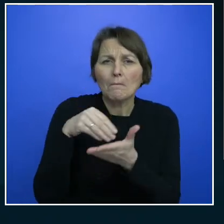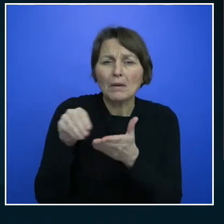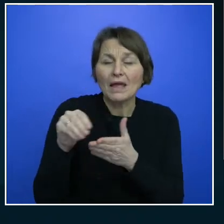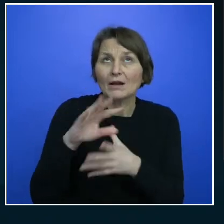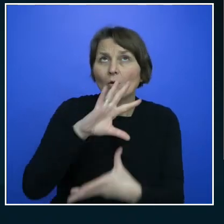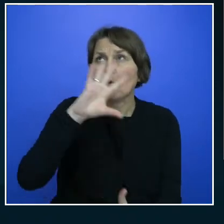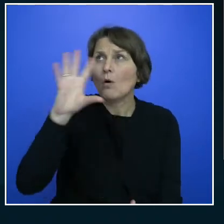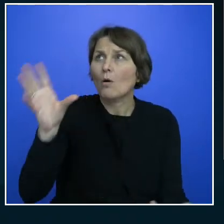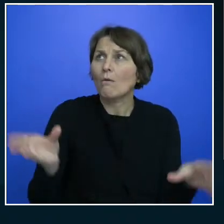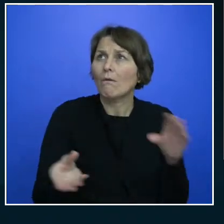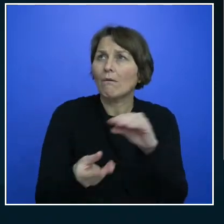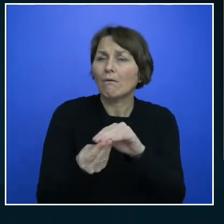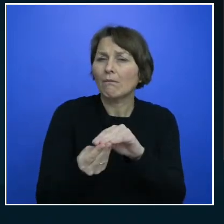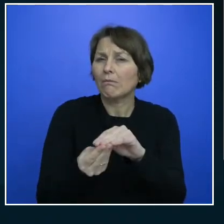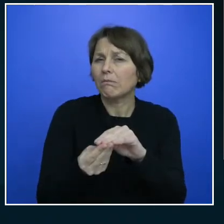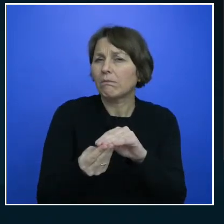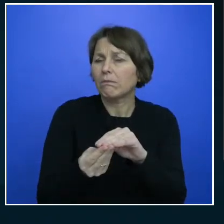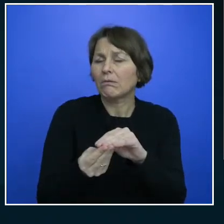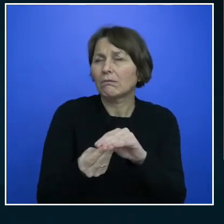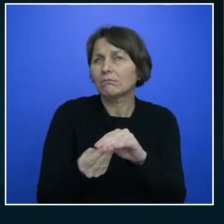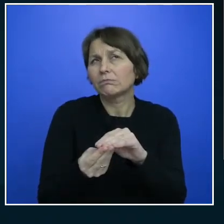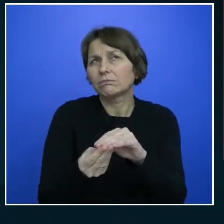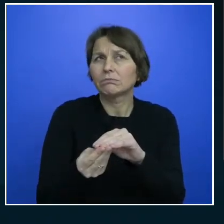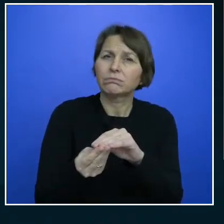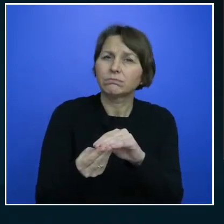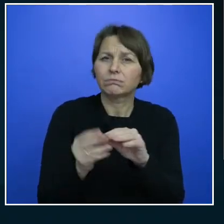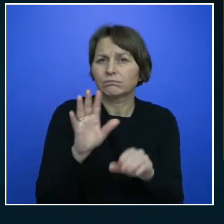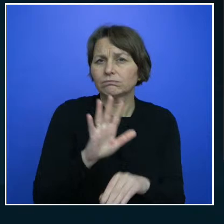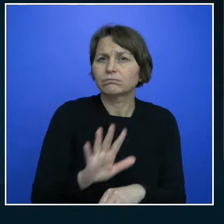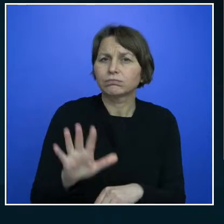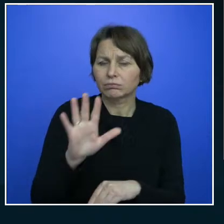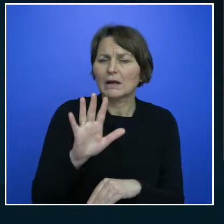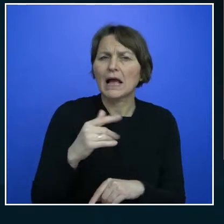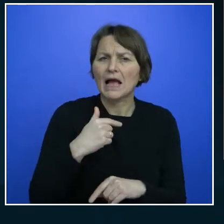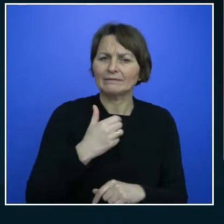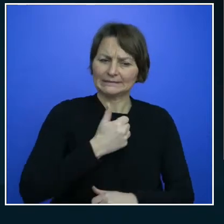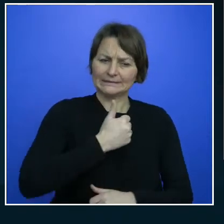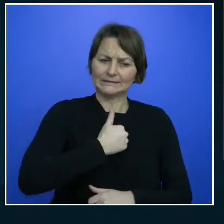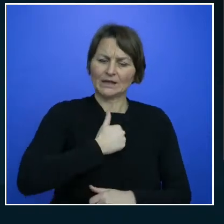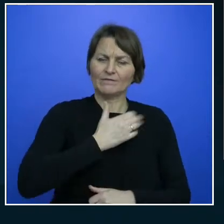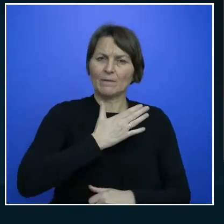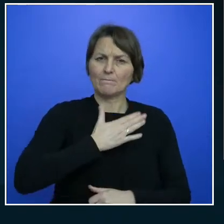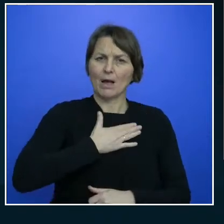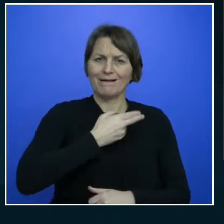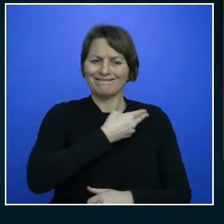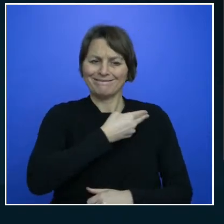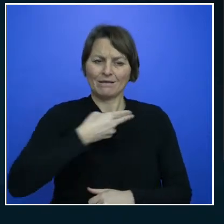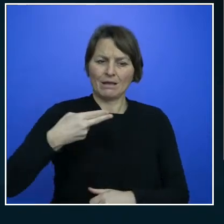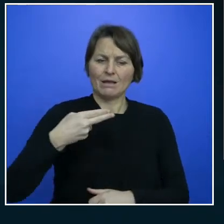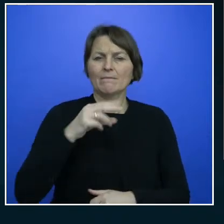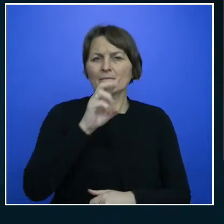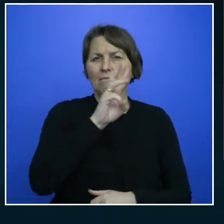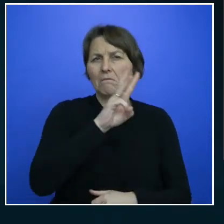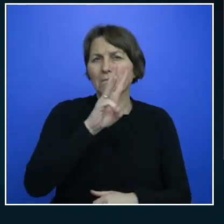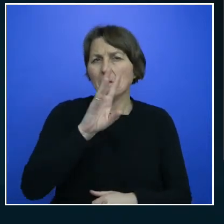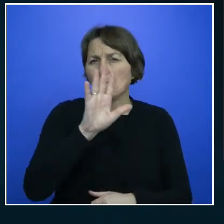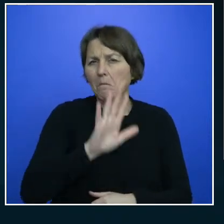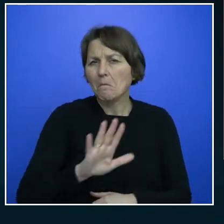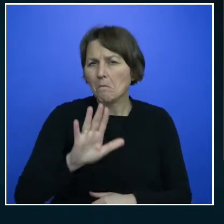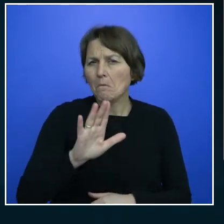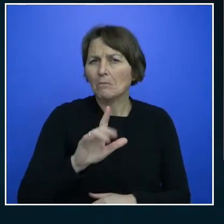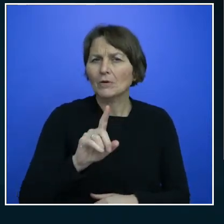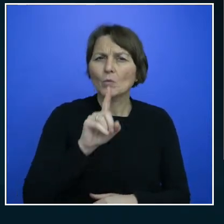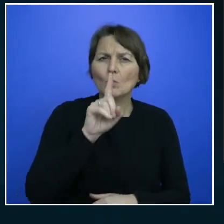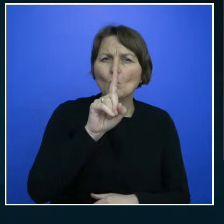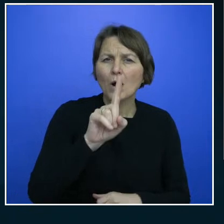all, with web app because I have custom domains and that sort of things, is something like €17